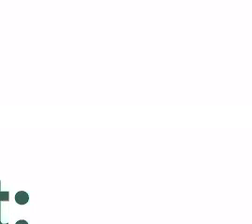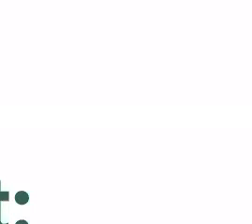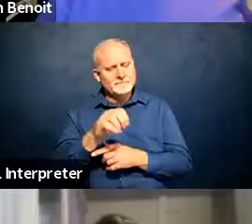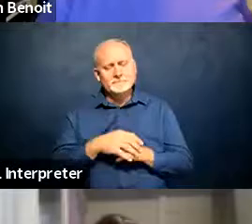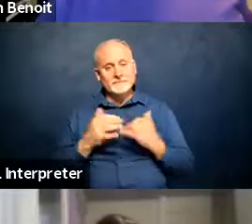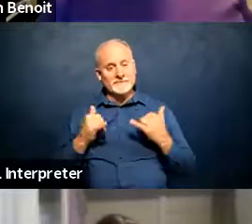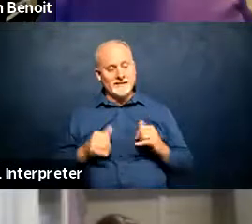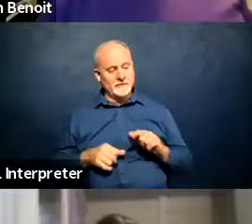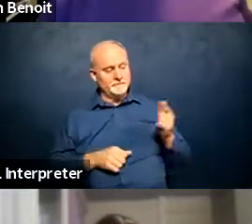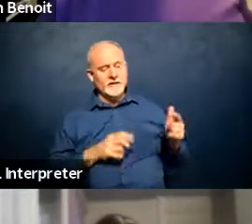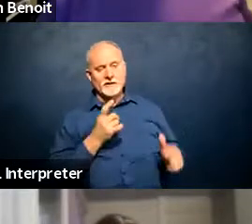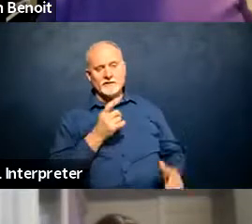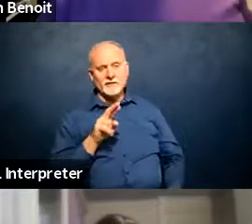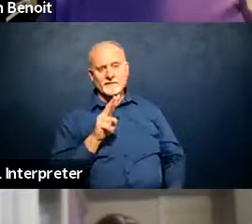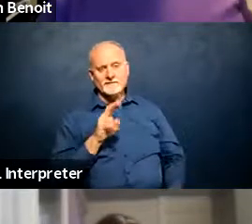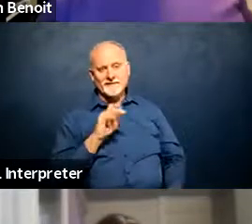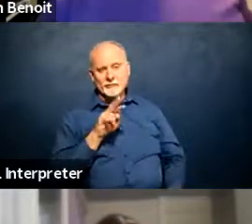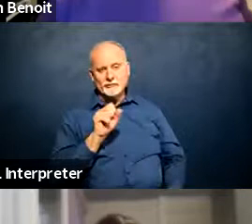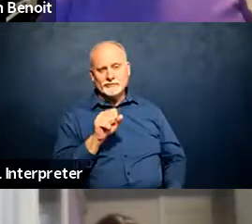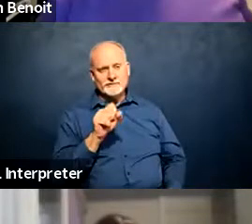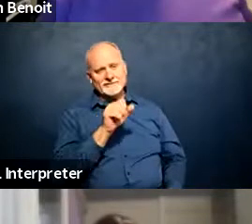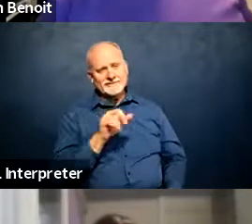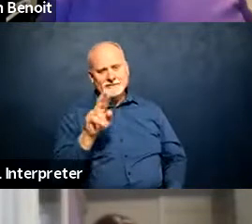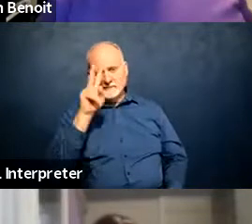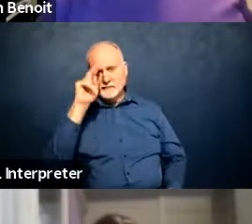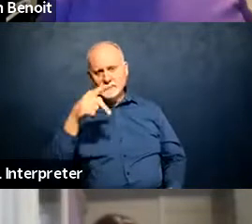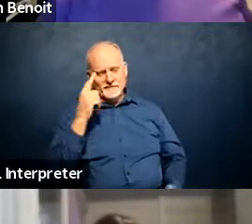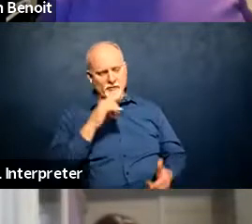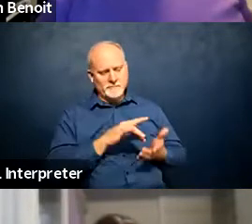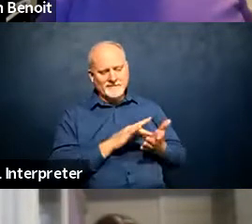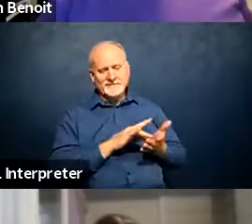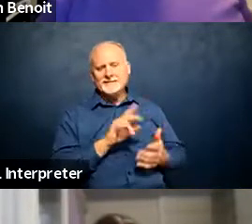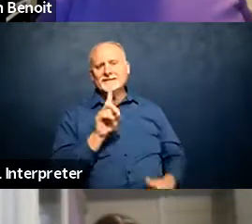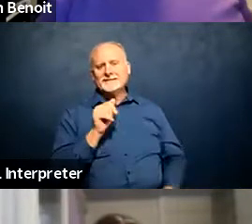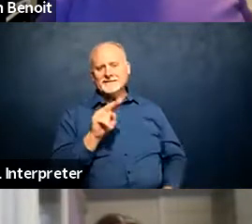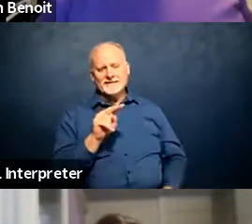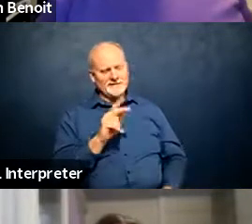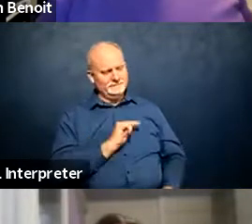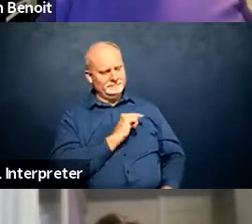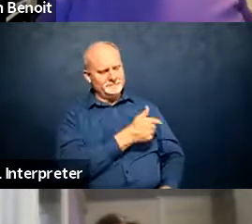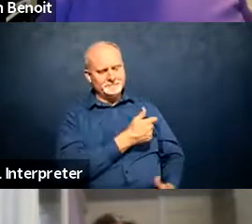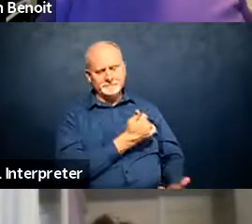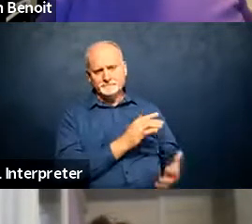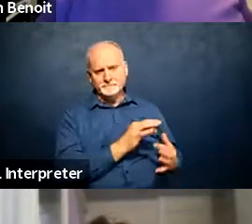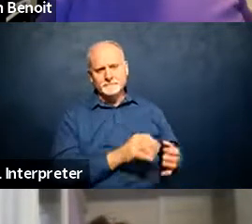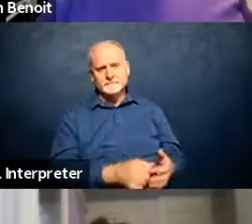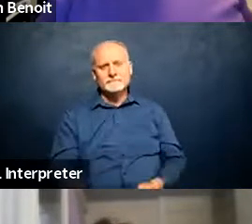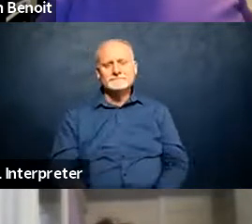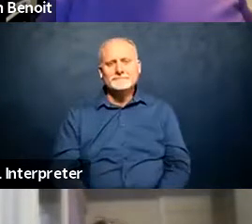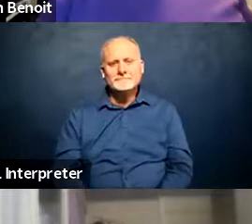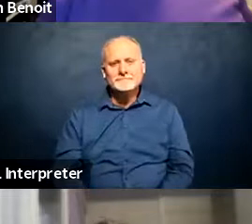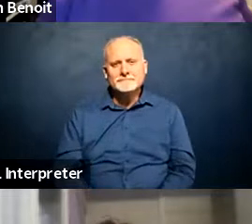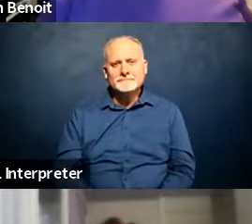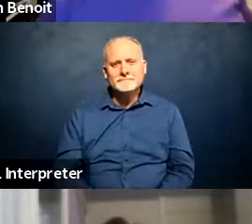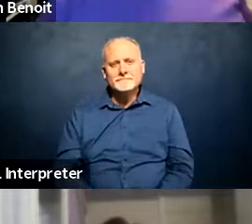over to Dr. Selwyn Vickers, Senior Vice President for Medicine and Dean, for additional comment. Dr. Vickers. Thank